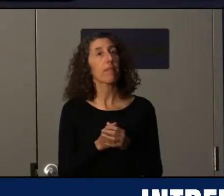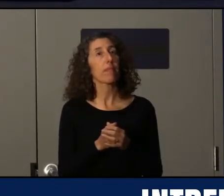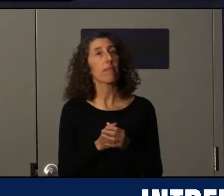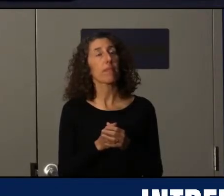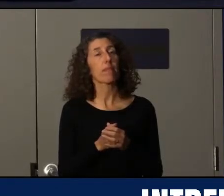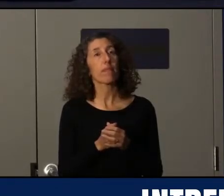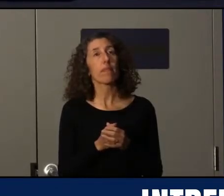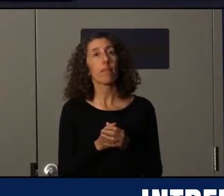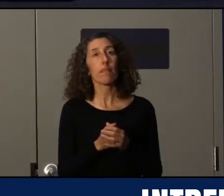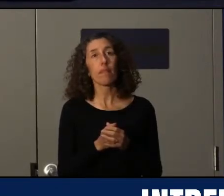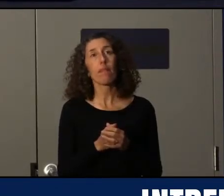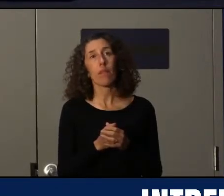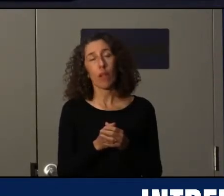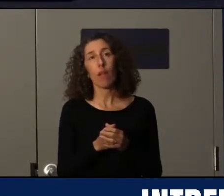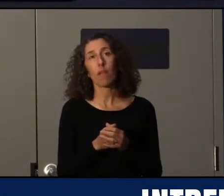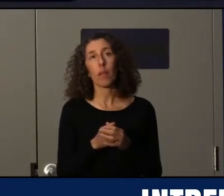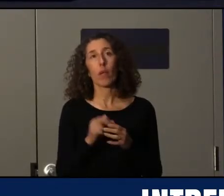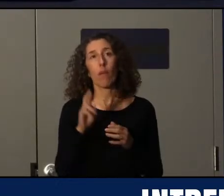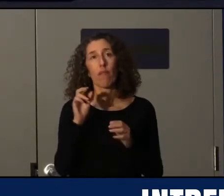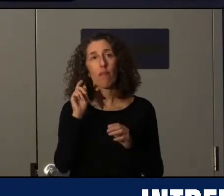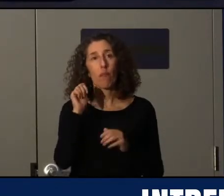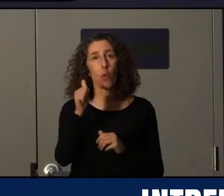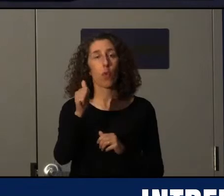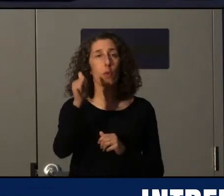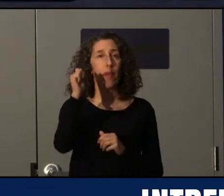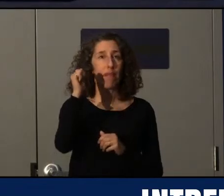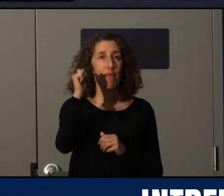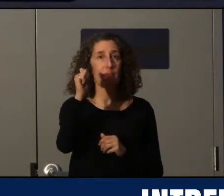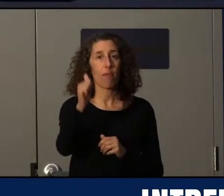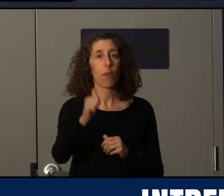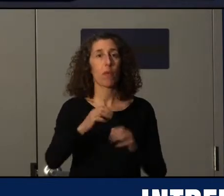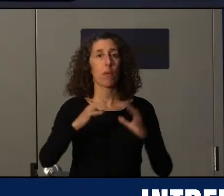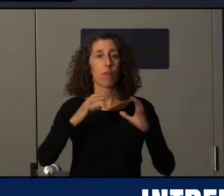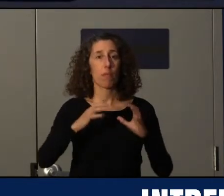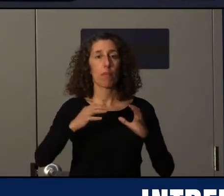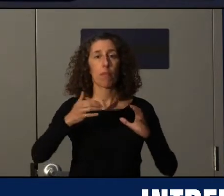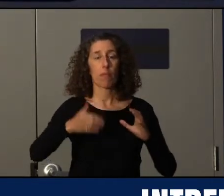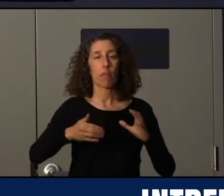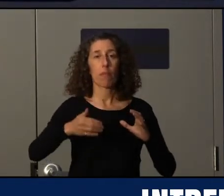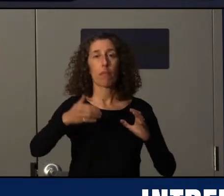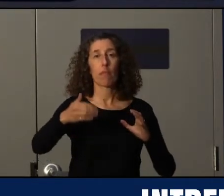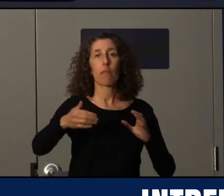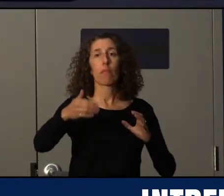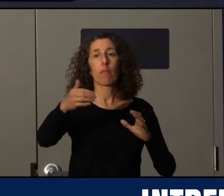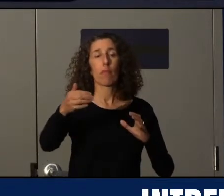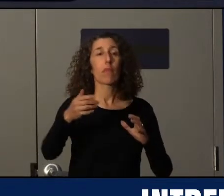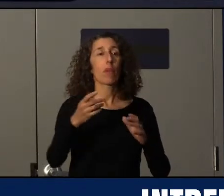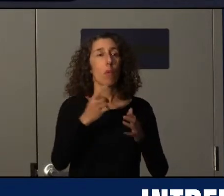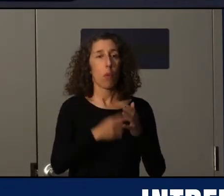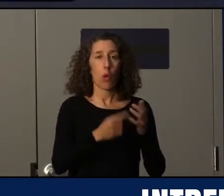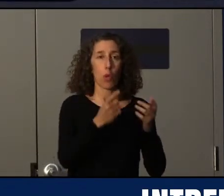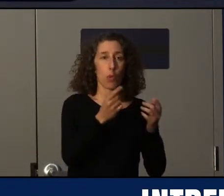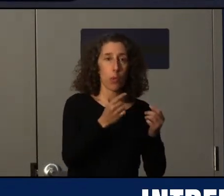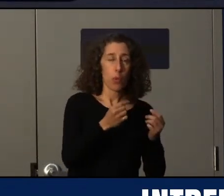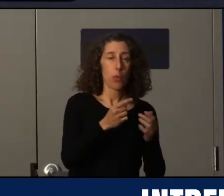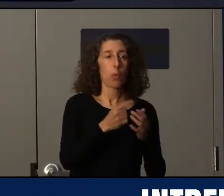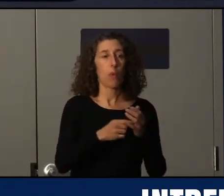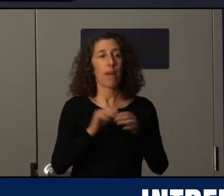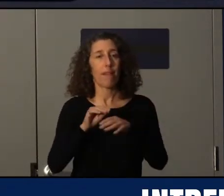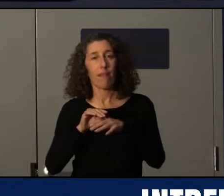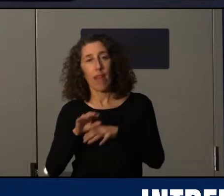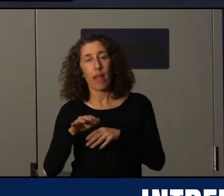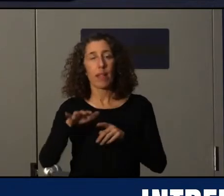the moon, Mars, and beyond, and there's fluctuations in what you're doing as an astronaut,